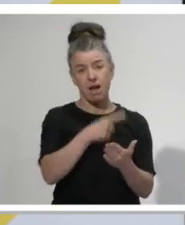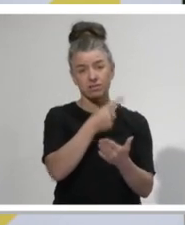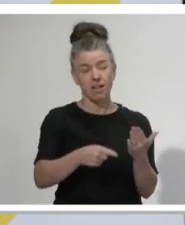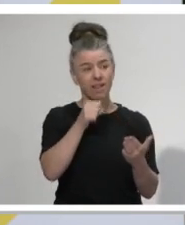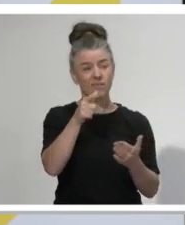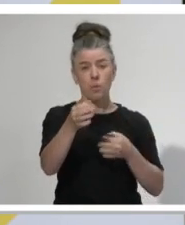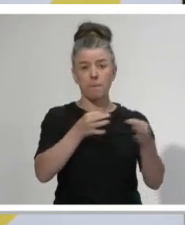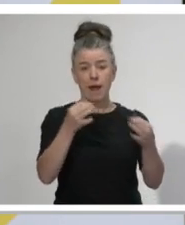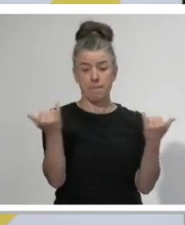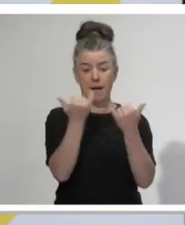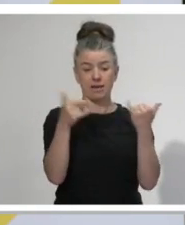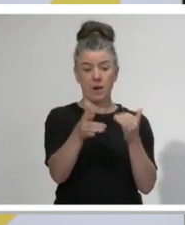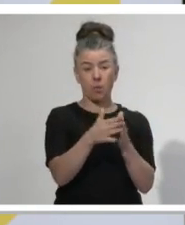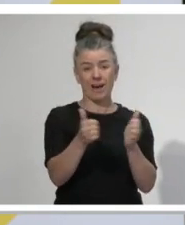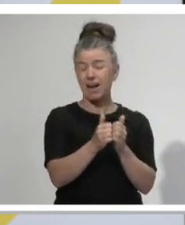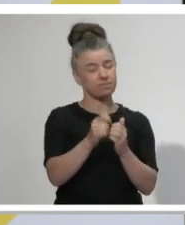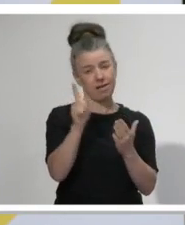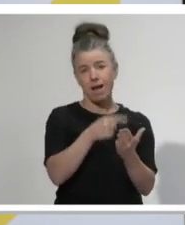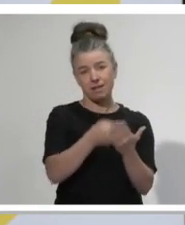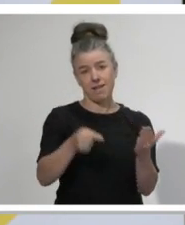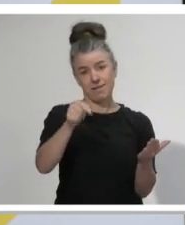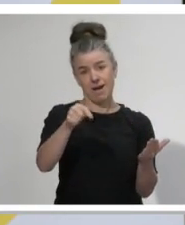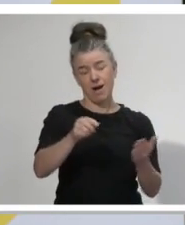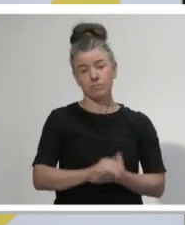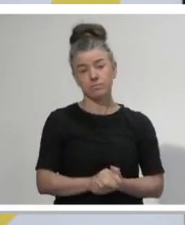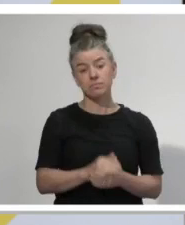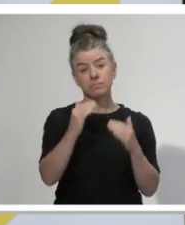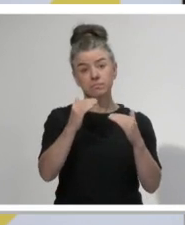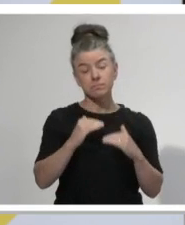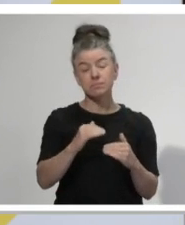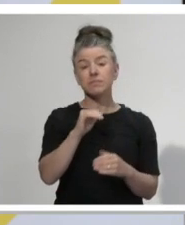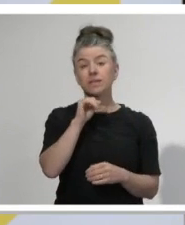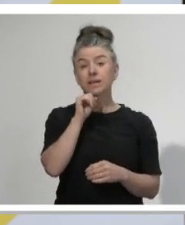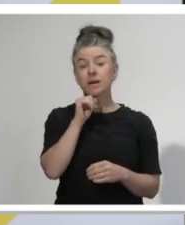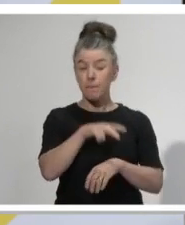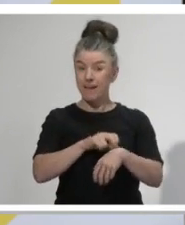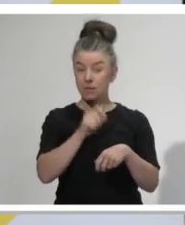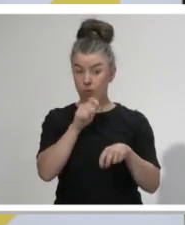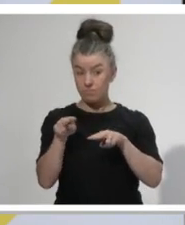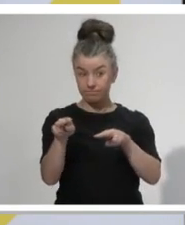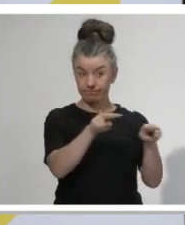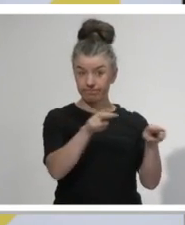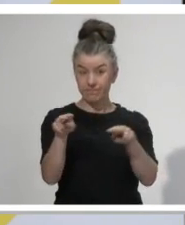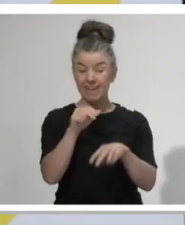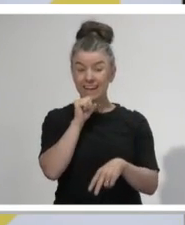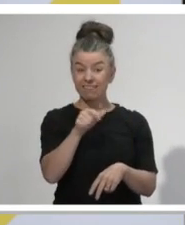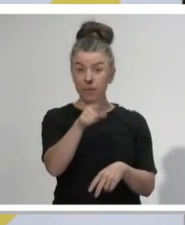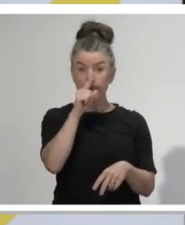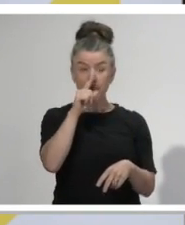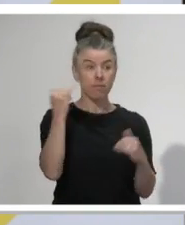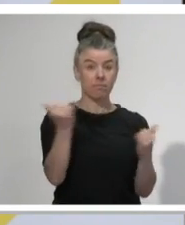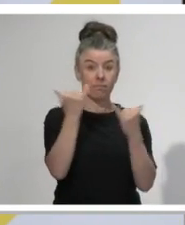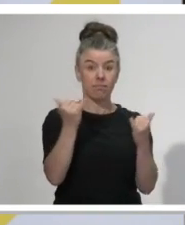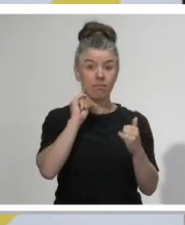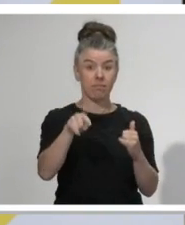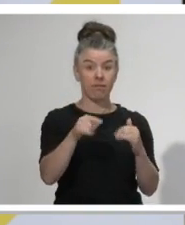plans now. Secondly, be aware that the police will be particularly taking a dim view of this activity